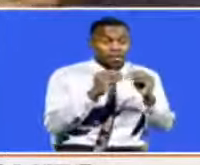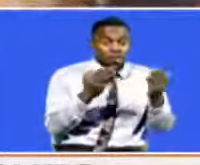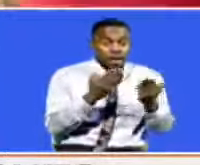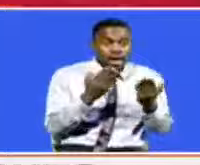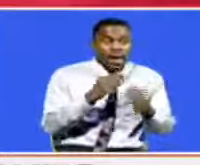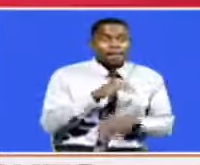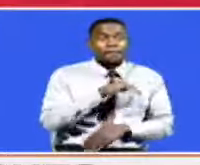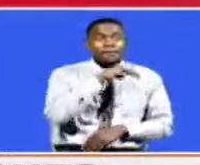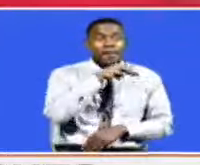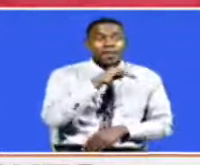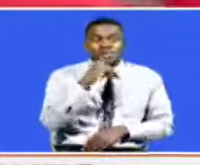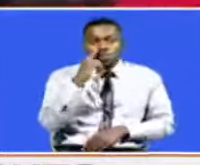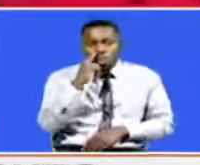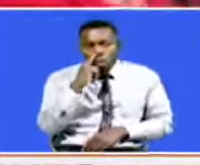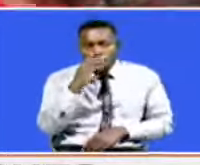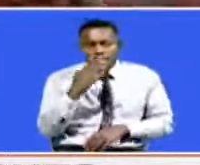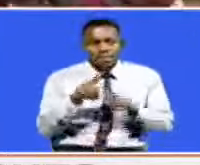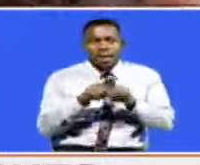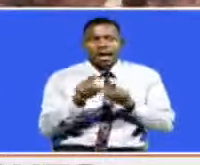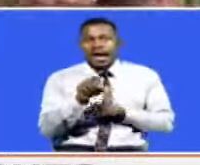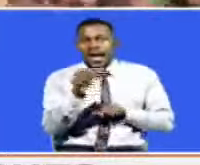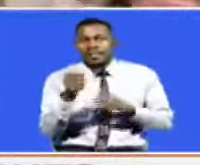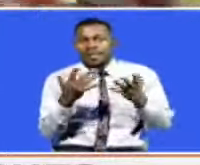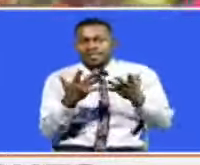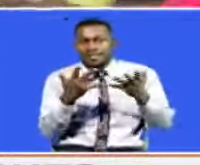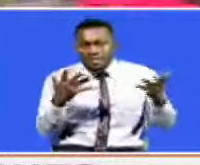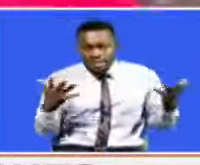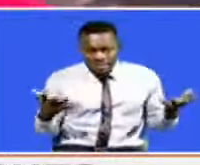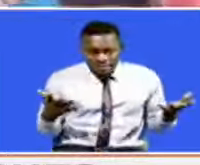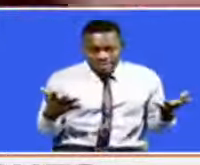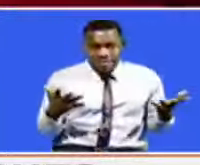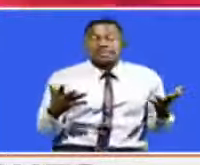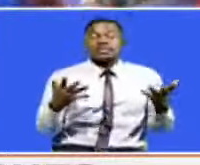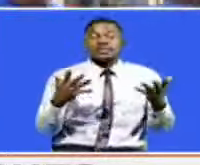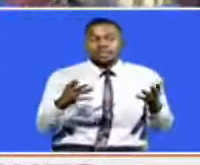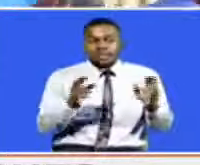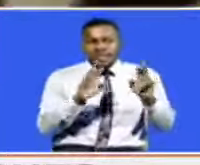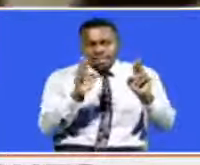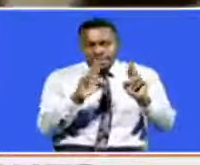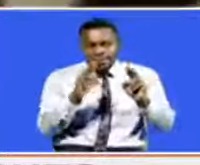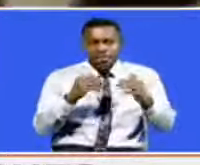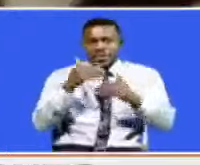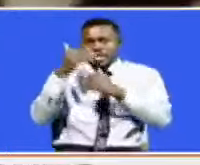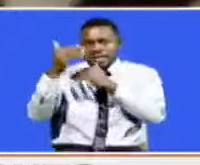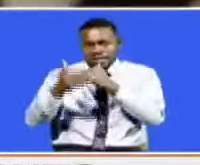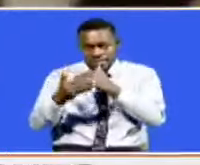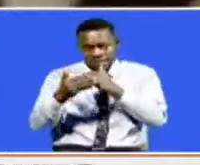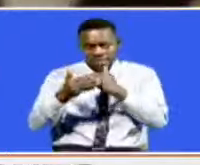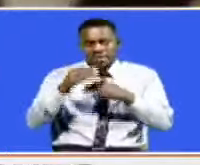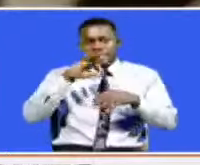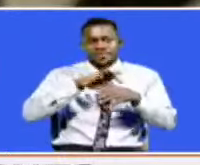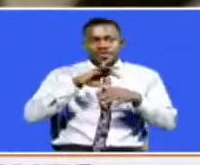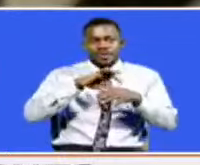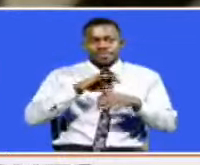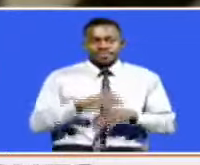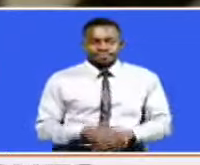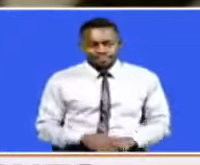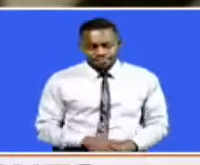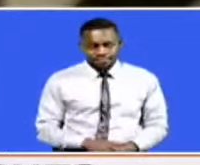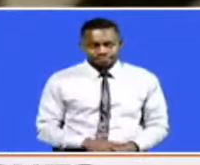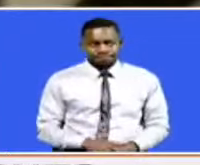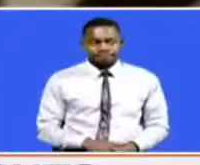Nairobi, resolved, among other things, to keep popularizing the parties in readiness for the next election cycle. But the meeting was